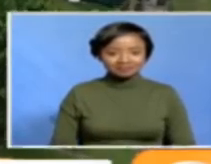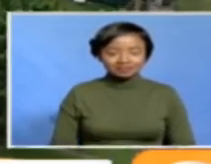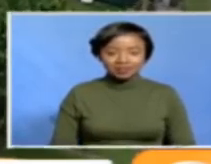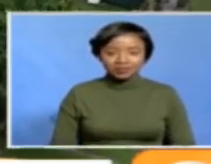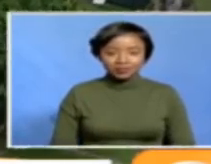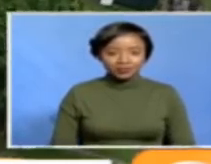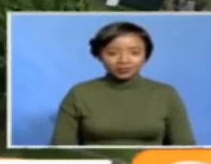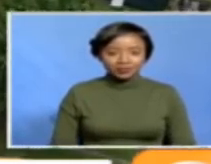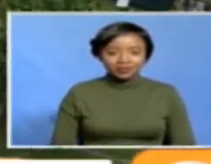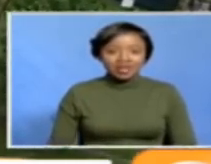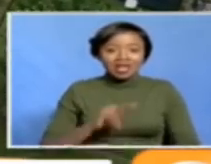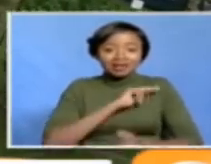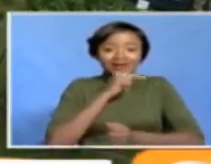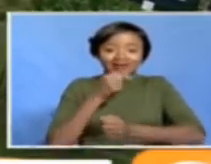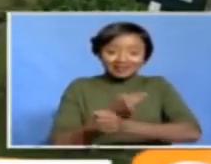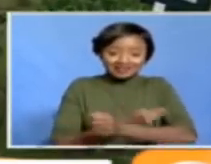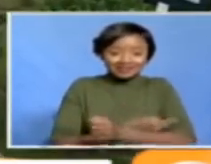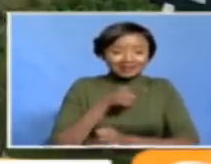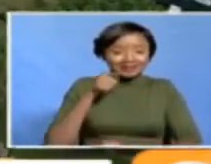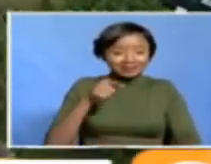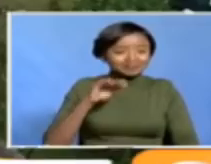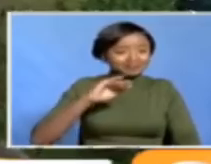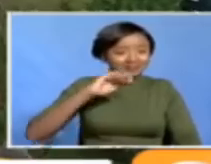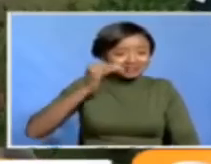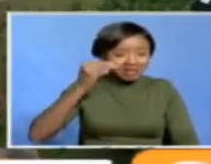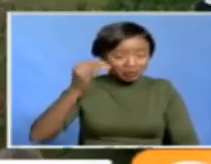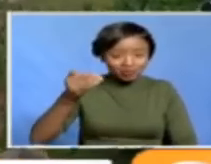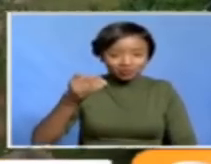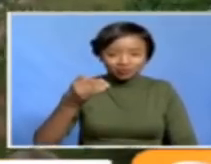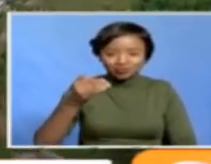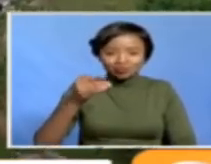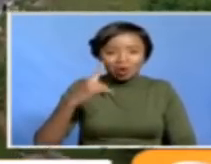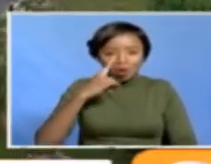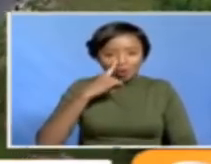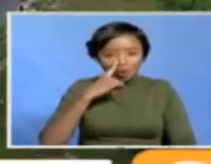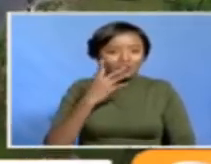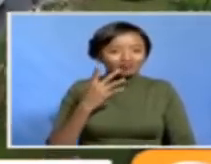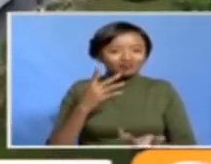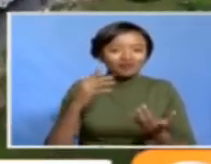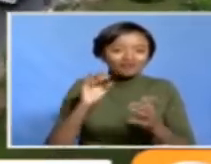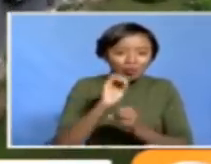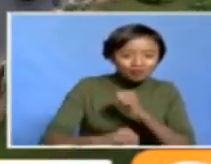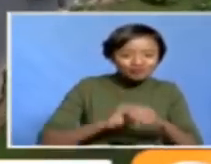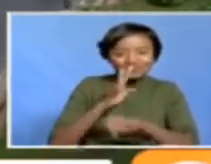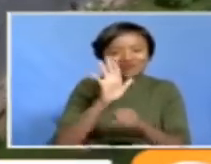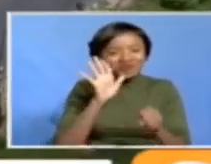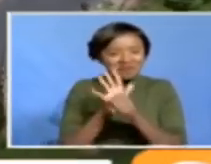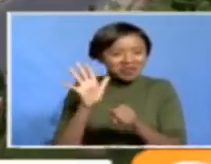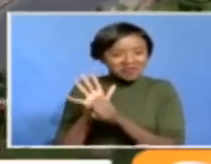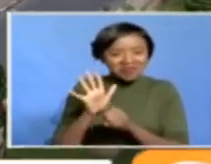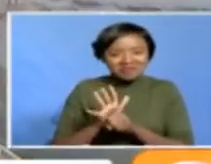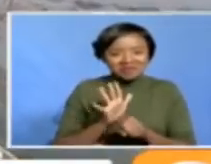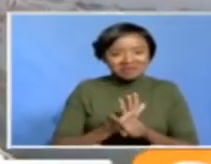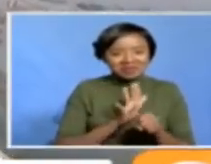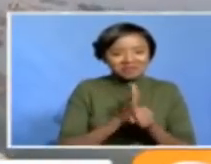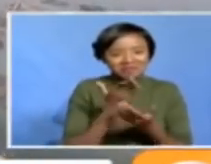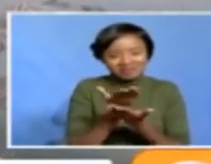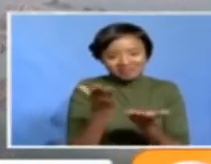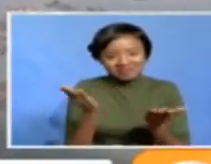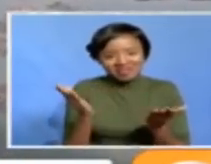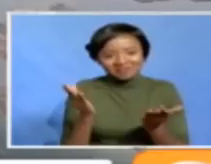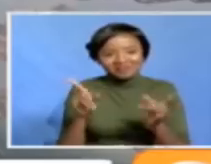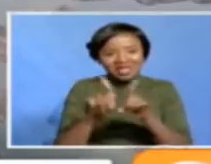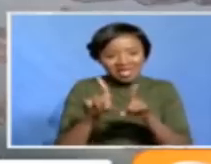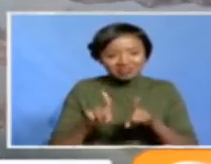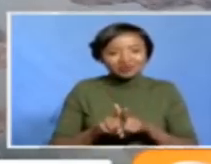Lagos, the heartbeat of the Nigerian economy, the home of Nollywood, Africa's most vibrant film industry, and a bridge